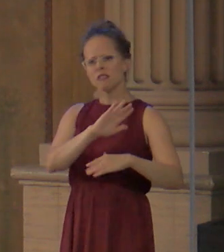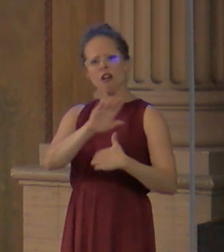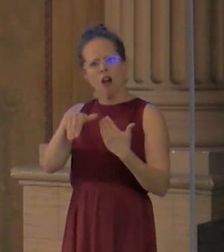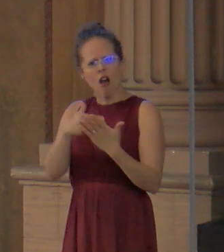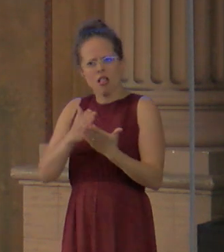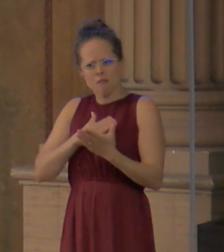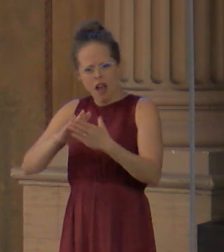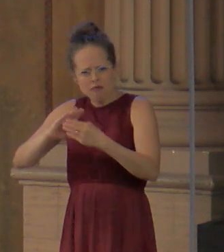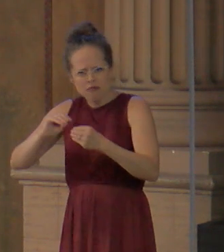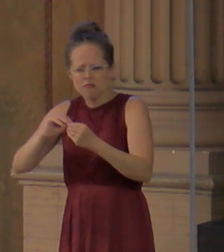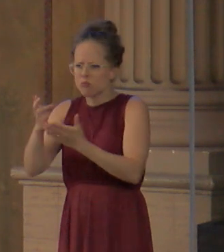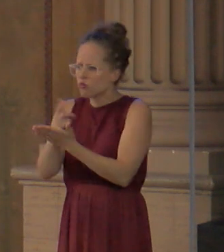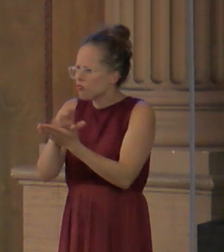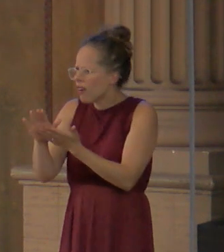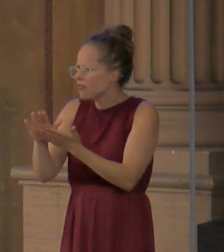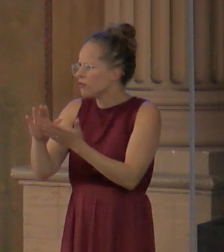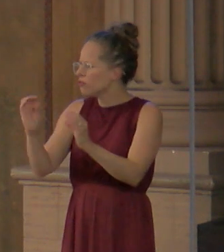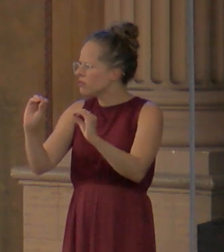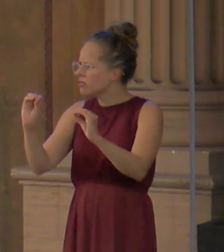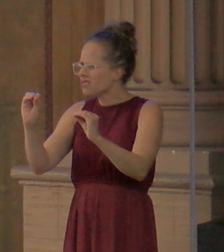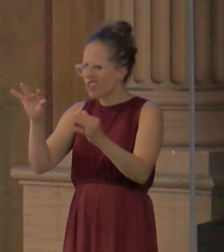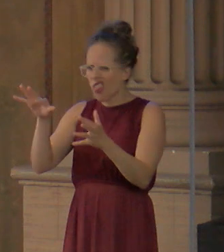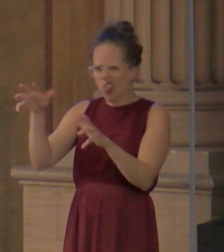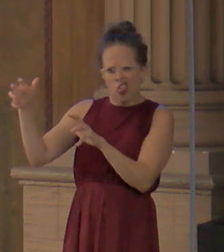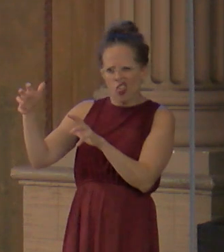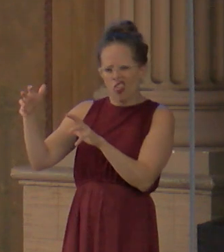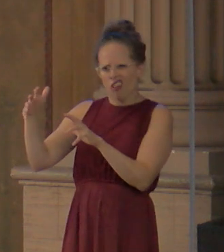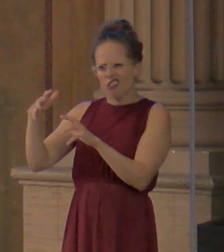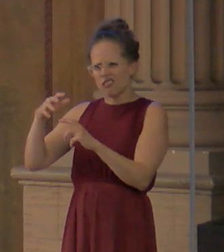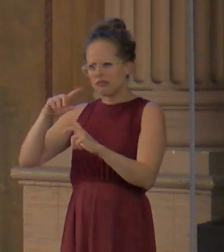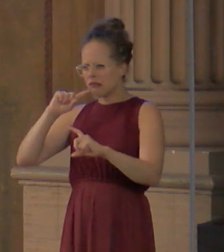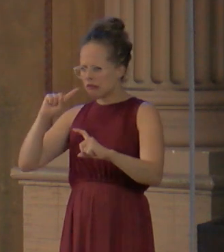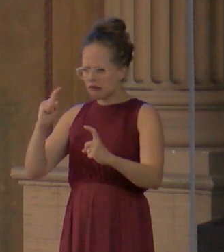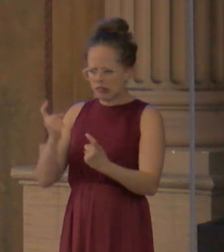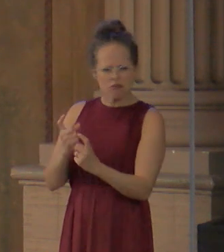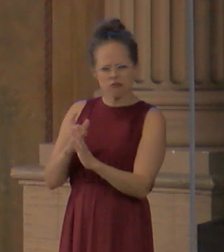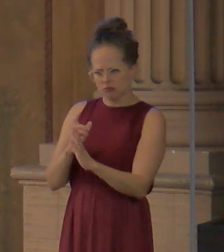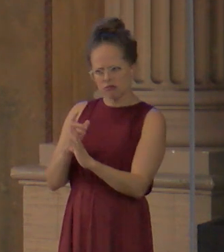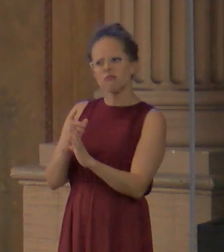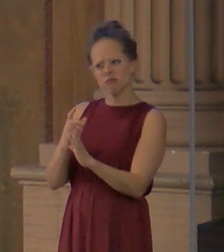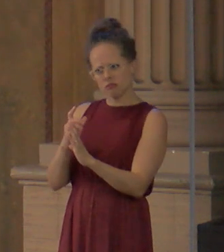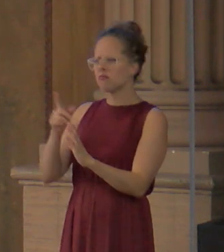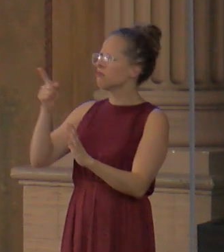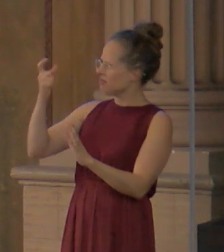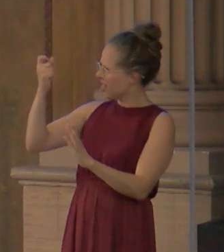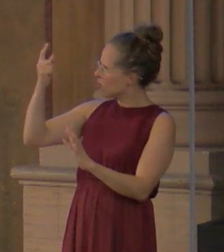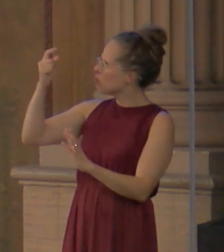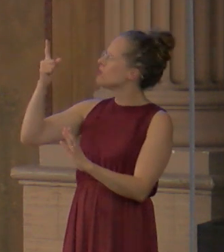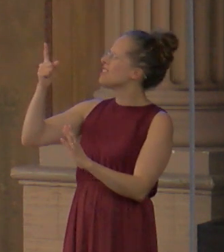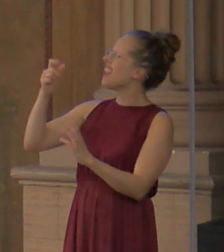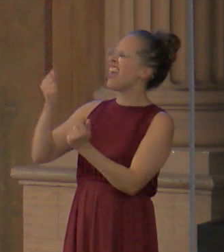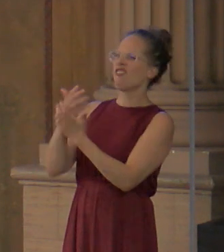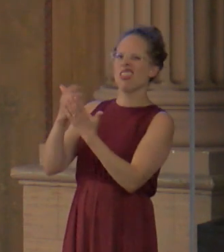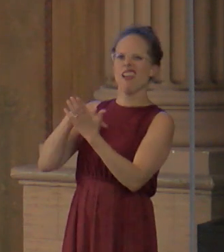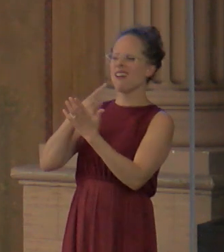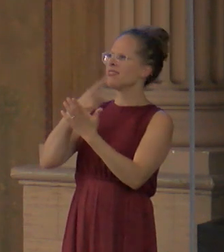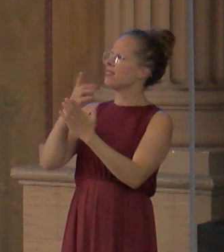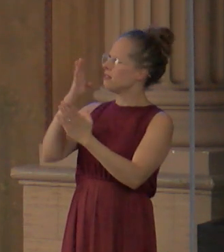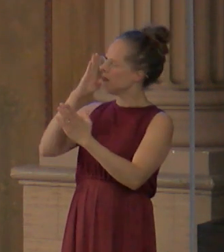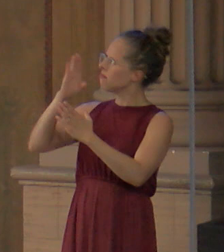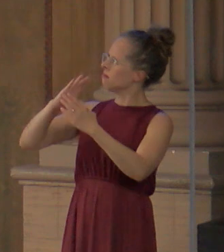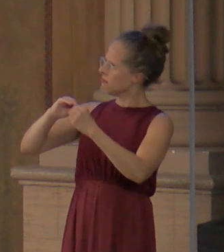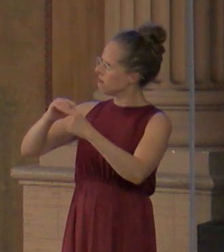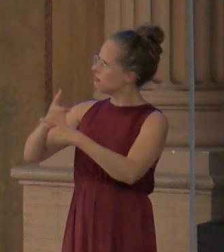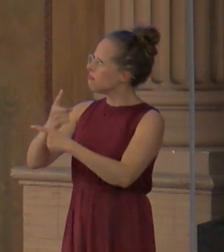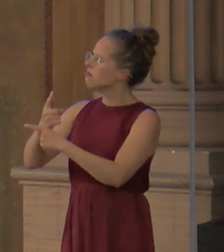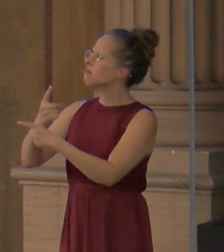mouth are righteous. There's nothing twisted or crooked in them. They're all straight to him who understands and right to those who find knowledge." It goes on